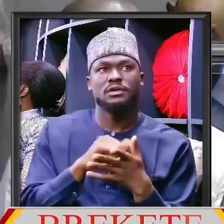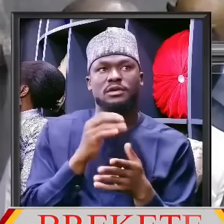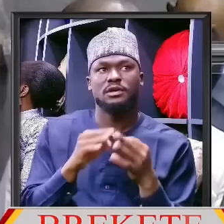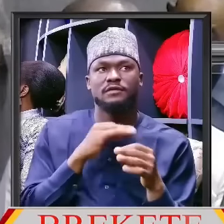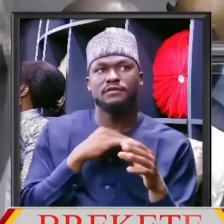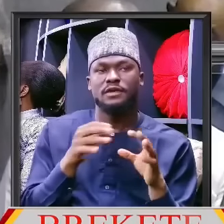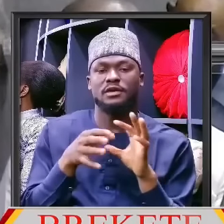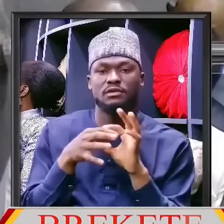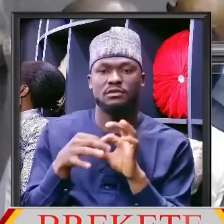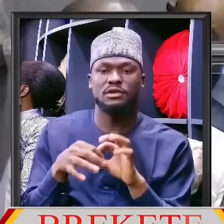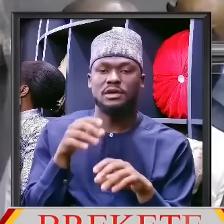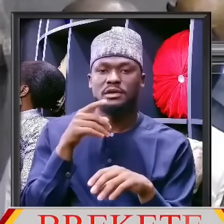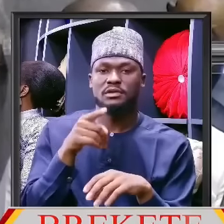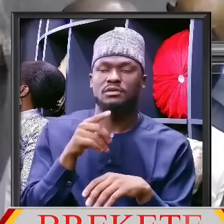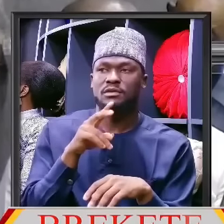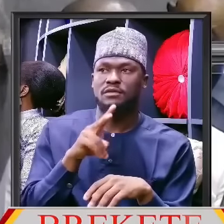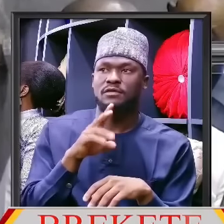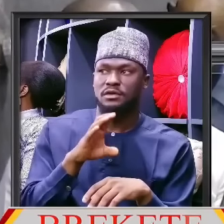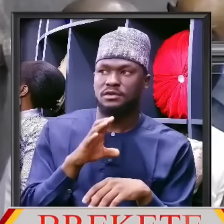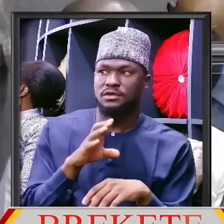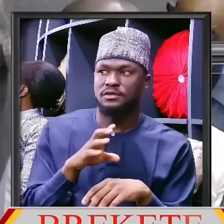I match you, VC,